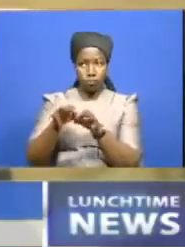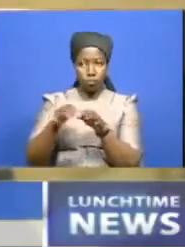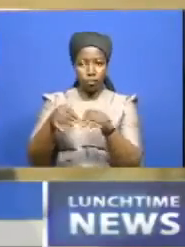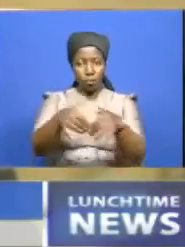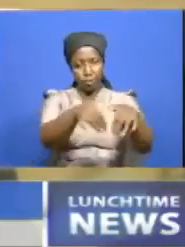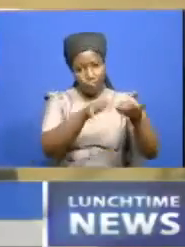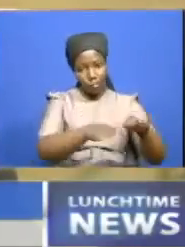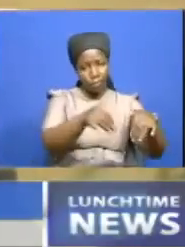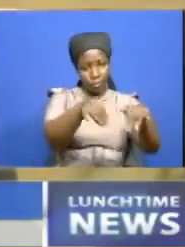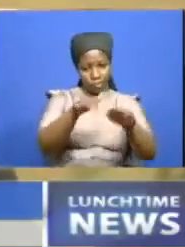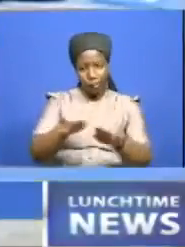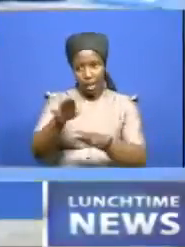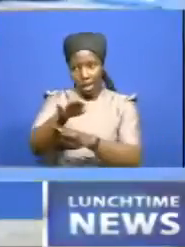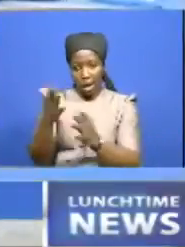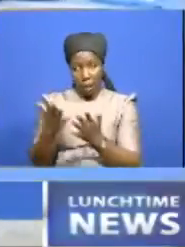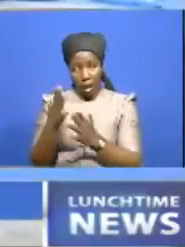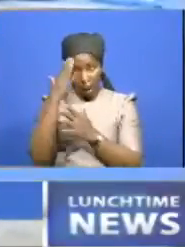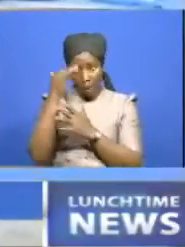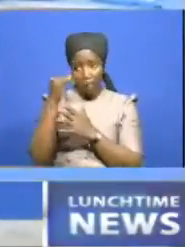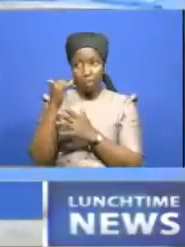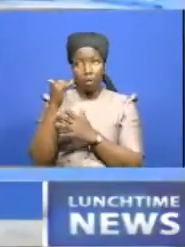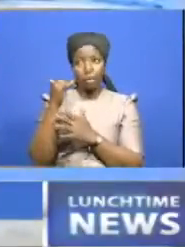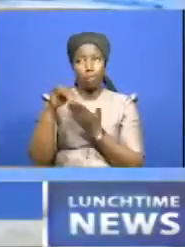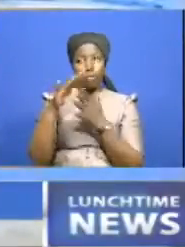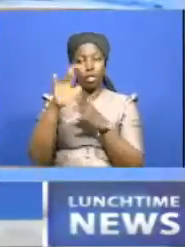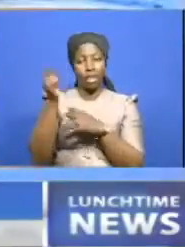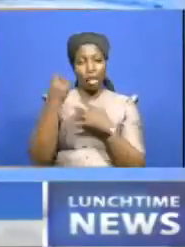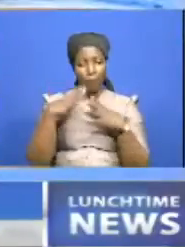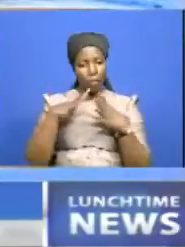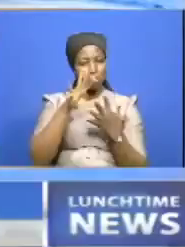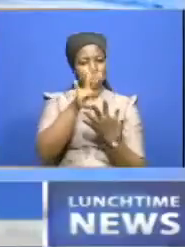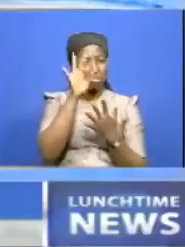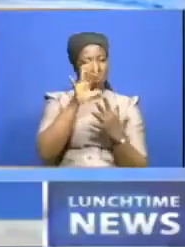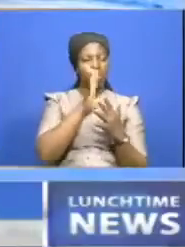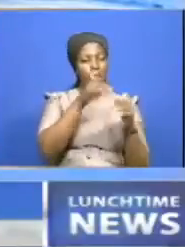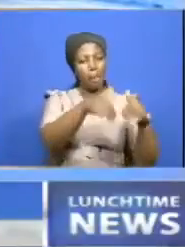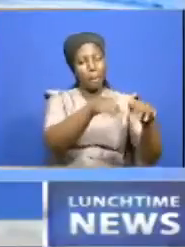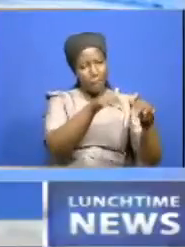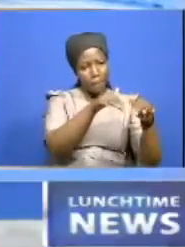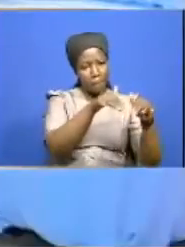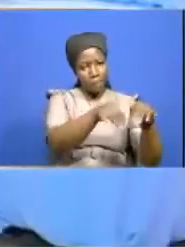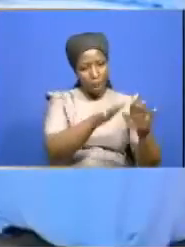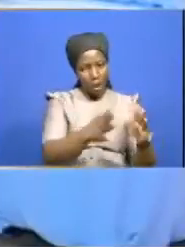Kenyans now opt to be buried at cemeteries. Benson Drioba reporting for Channel One Business.